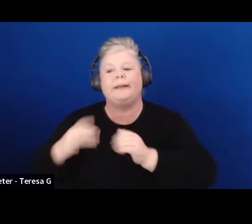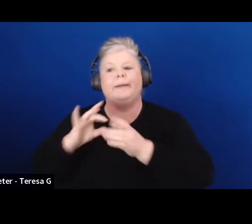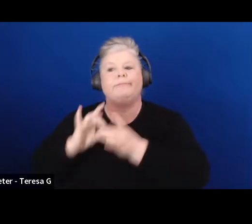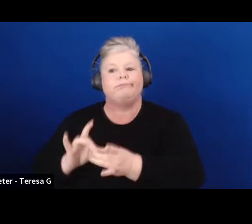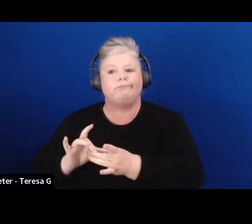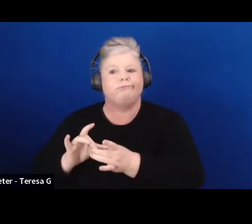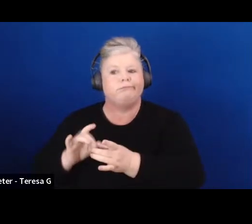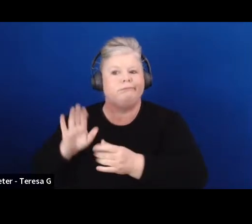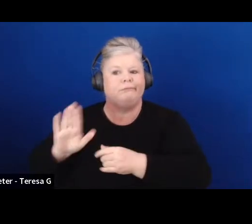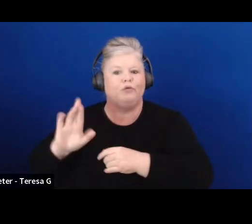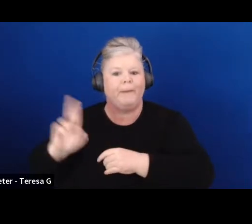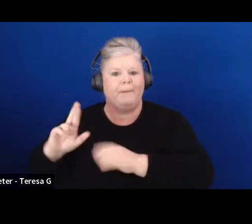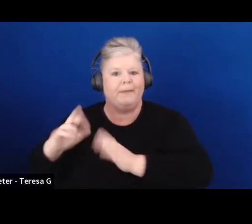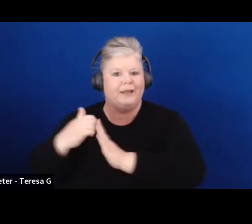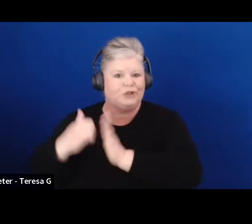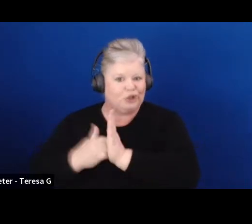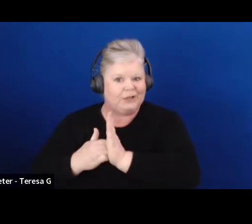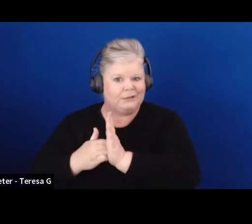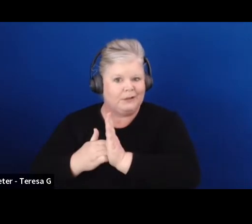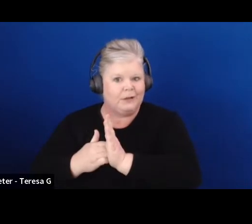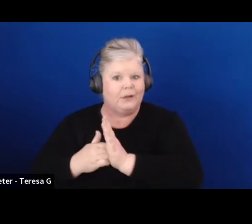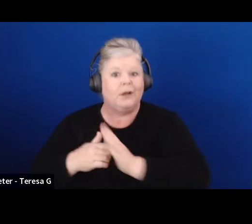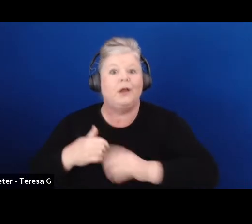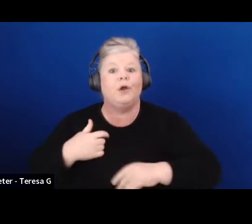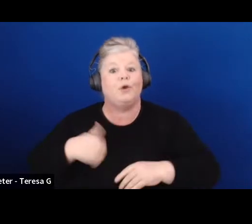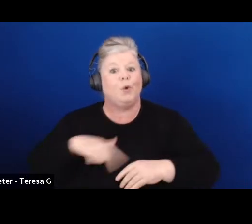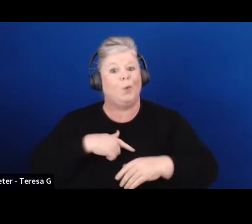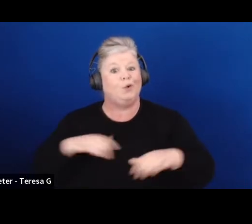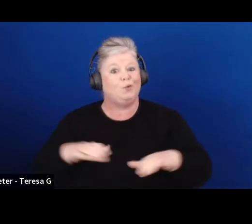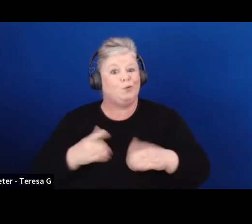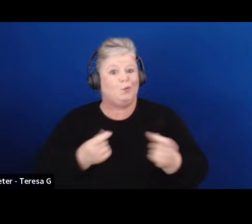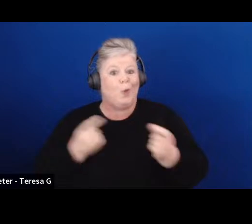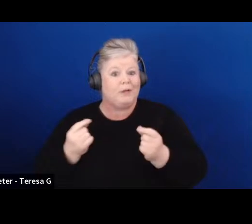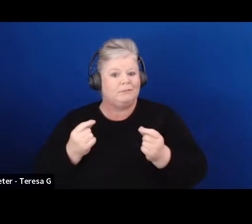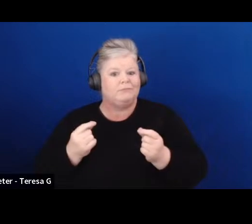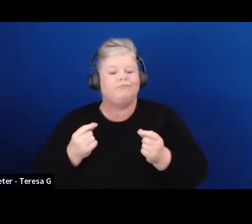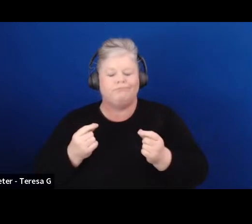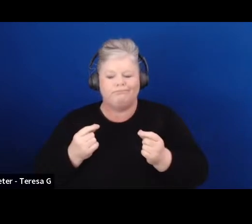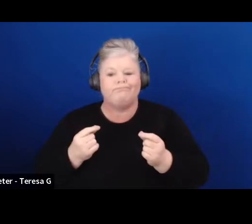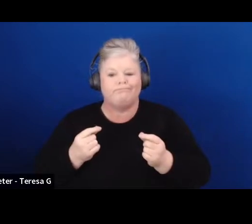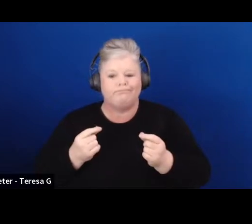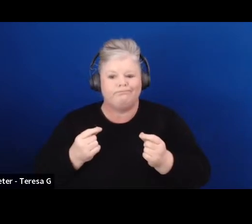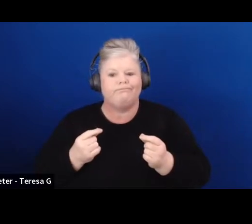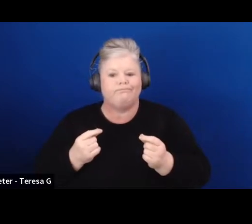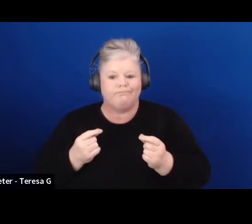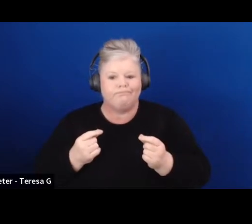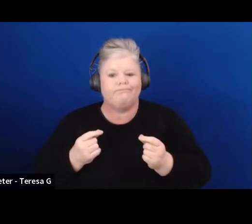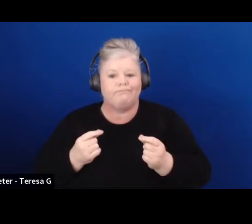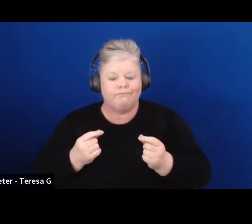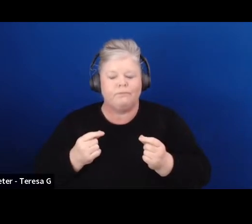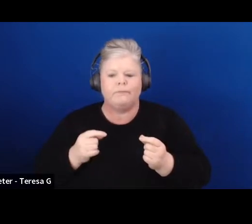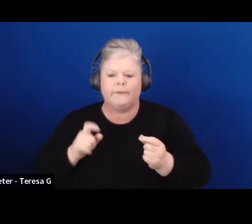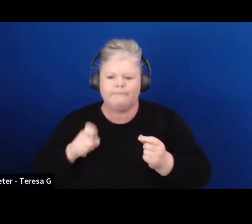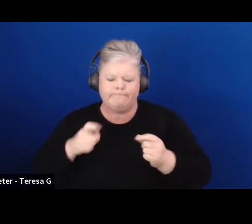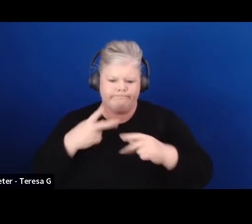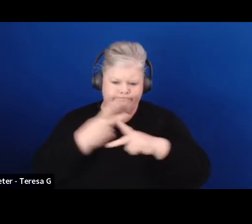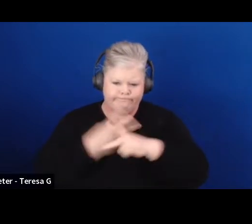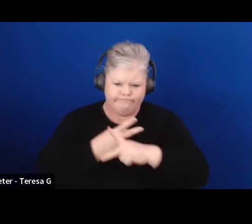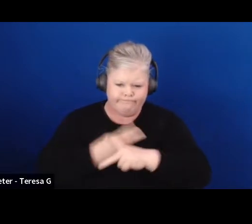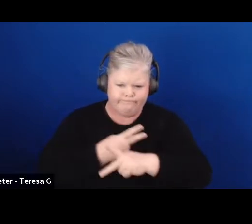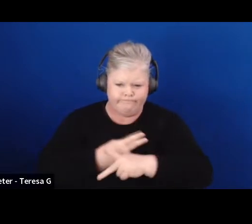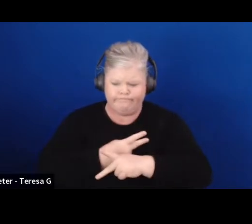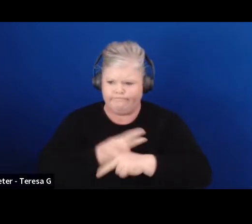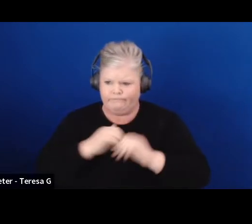And so what we are going to do is work around how can we continue